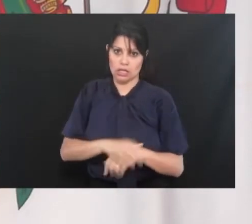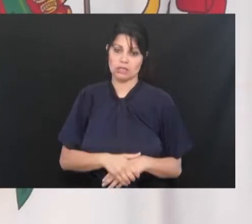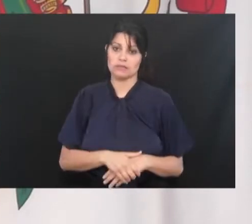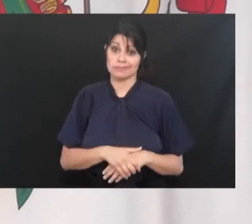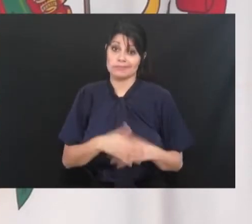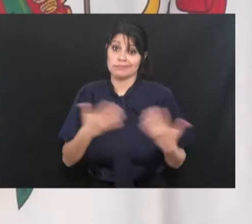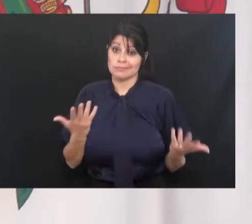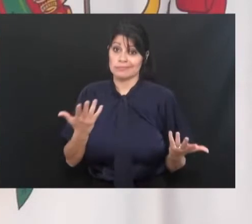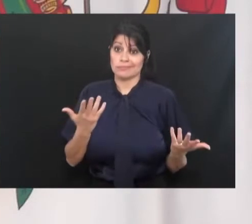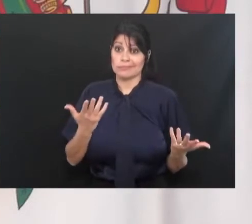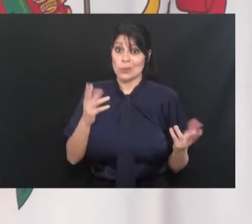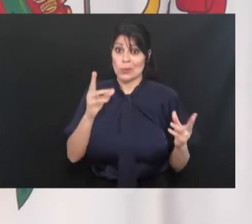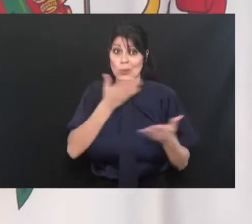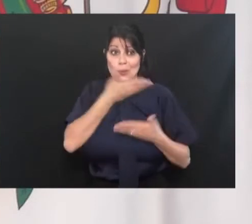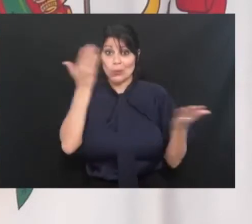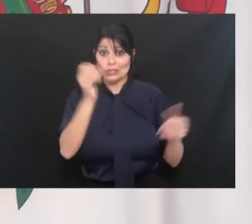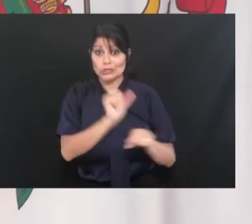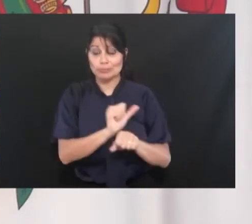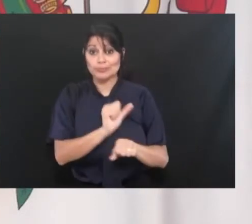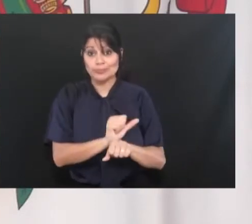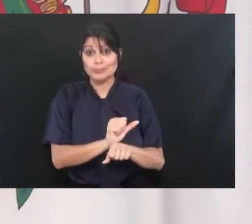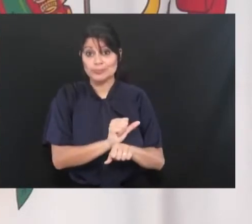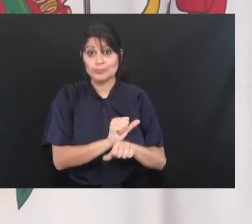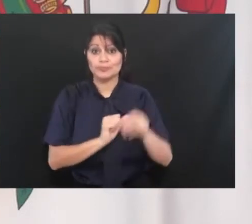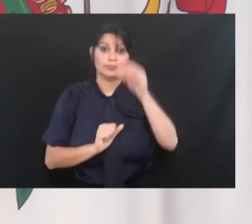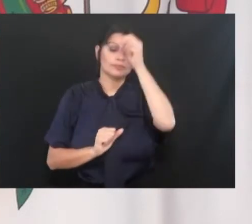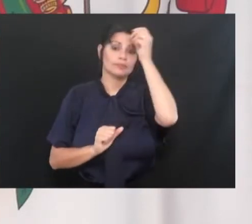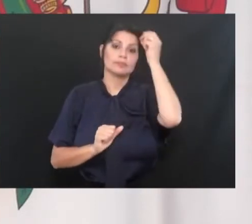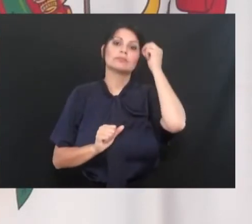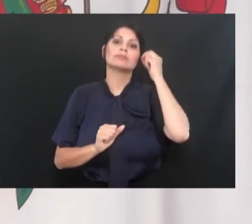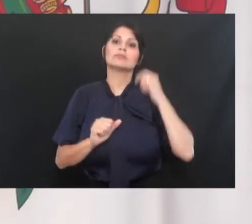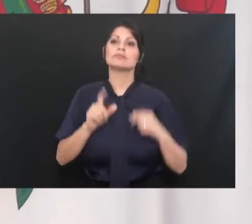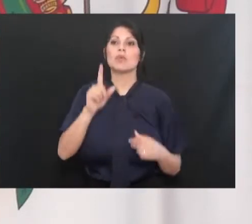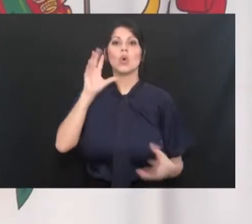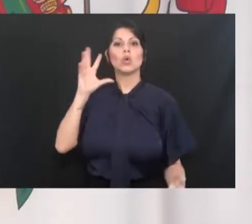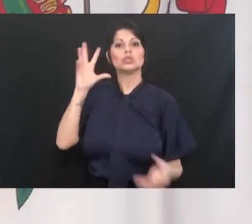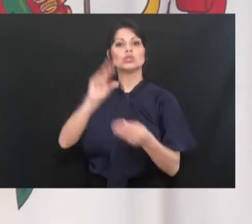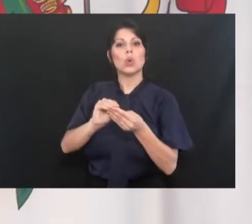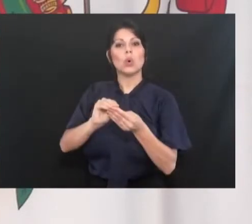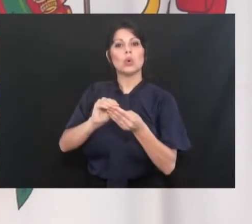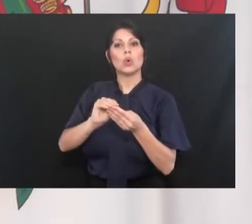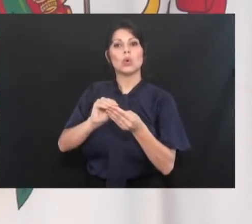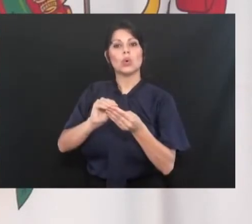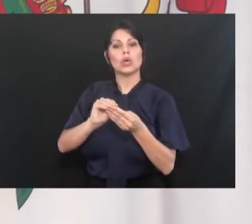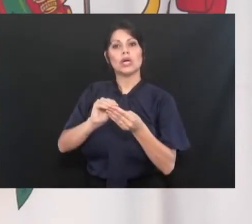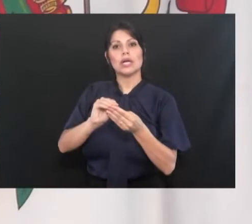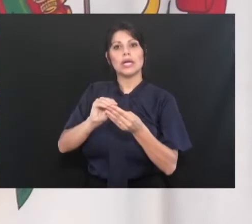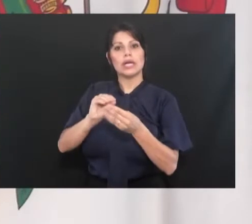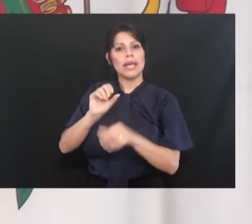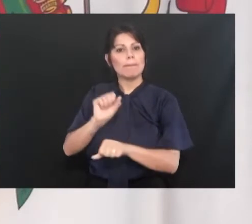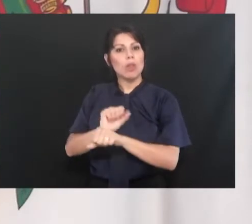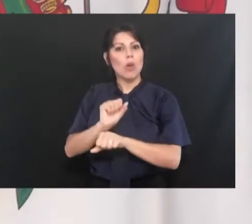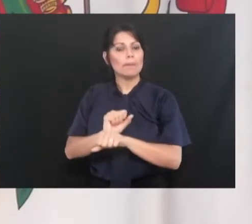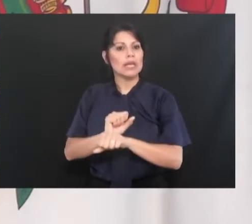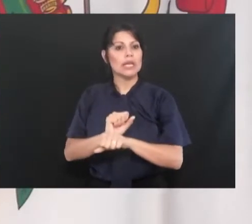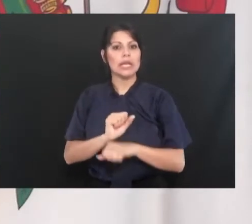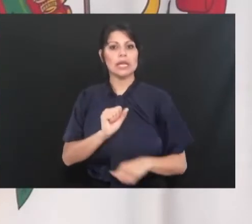that are unemployed. The total employment, in the last period, and I may